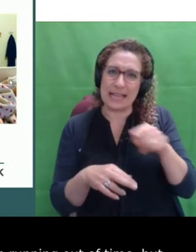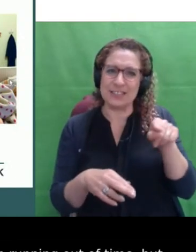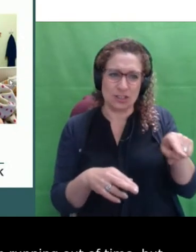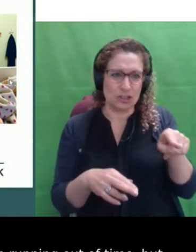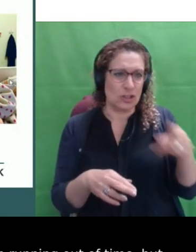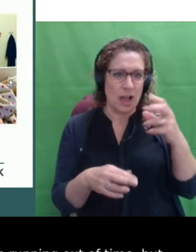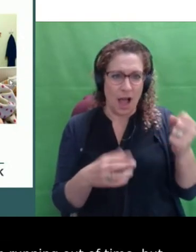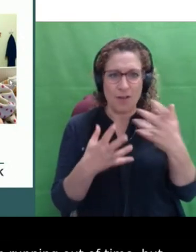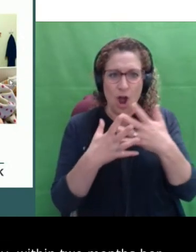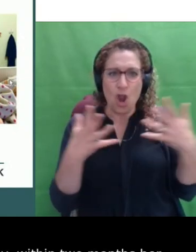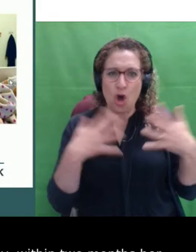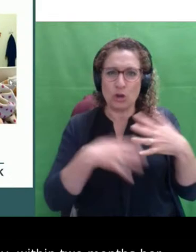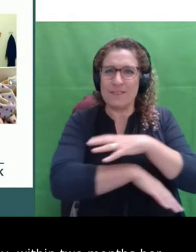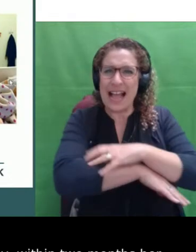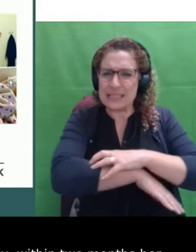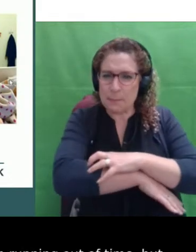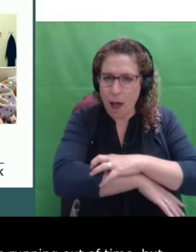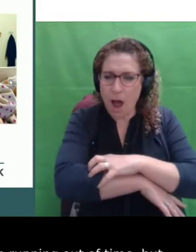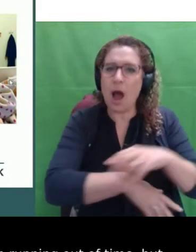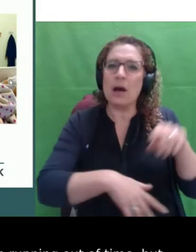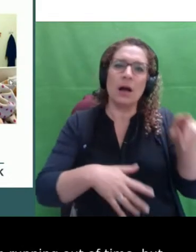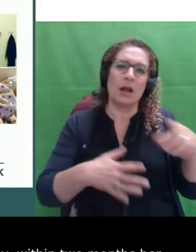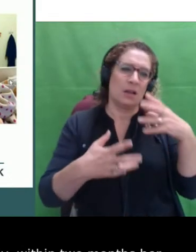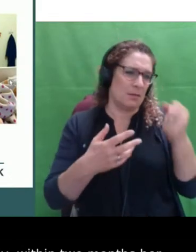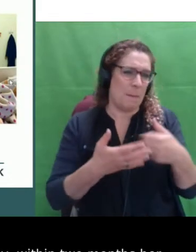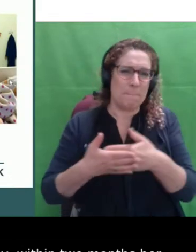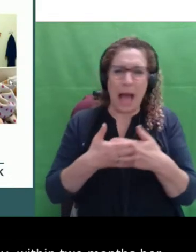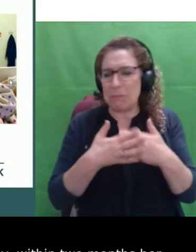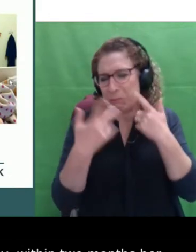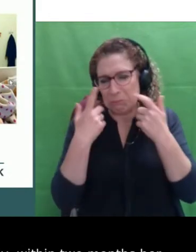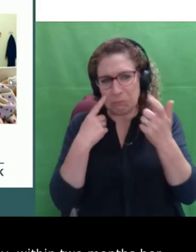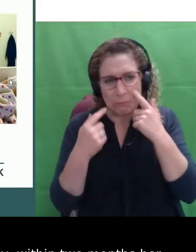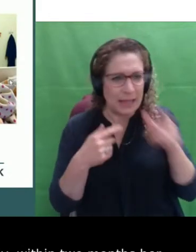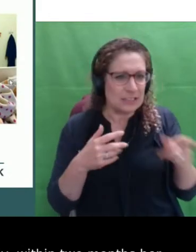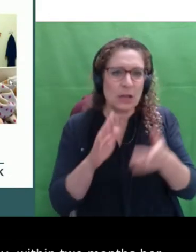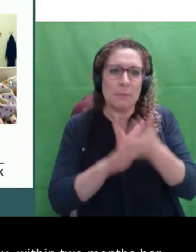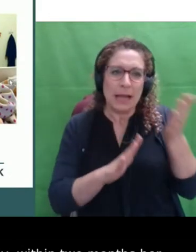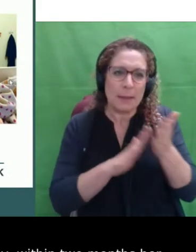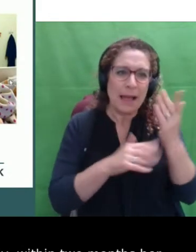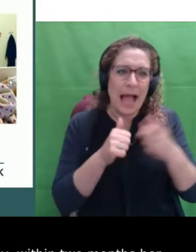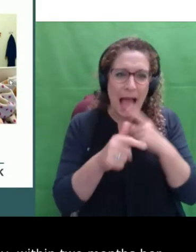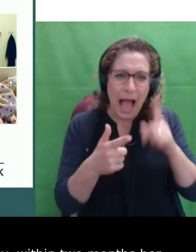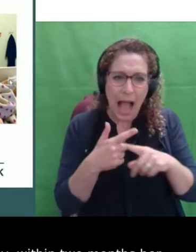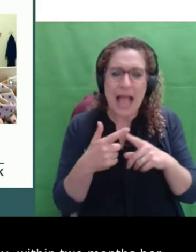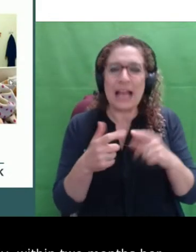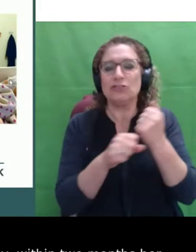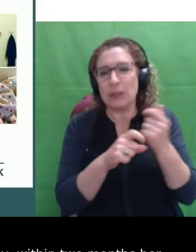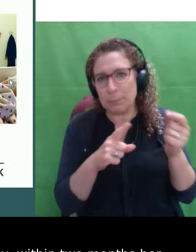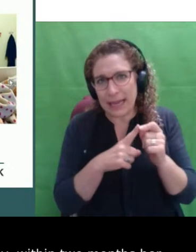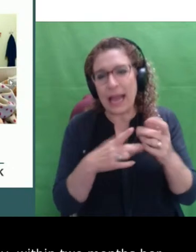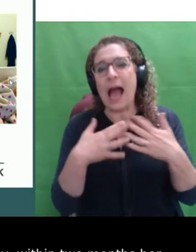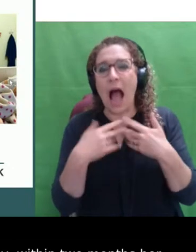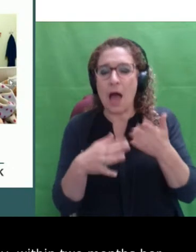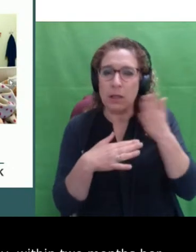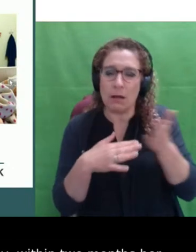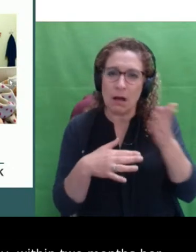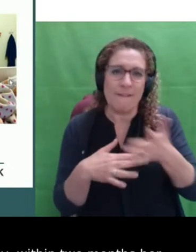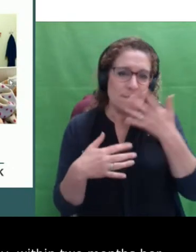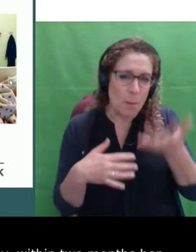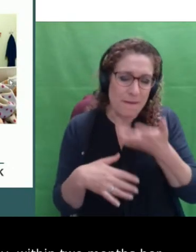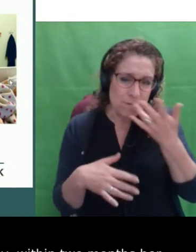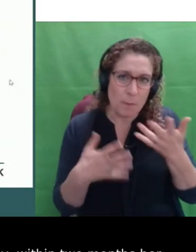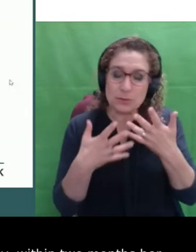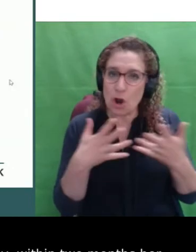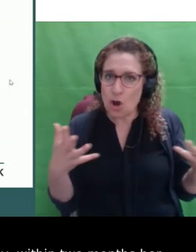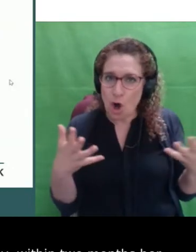eczema really unsettled baby and you can see she's been to a e lots gp lots health visitor she vomits lots and has lots of